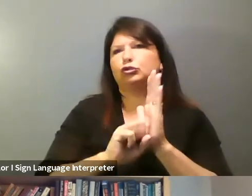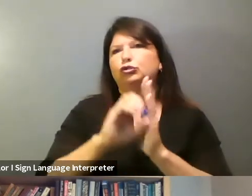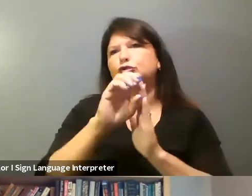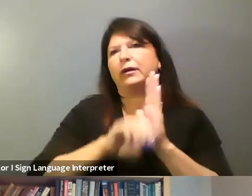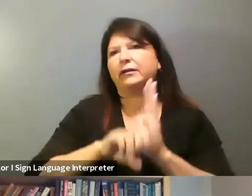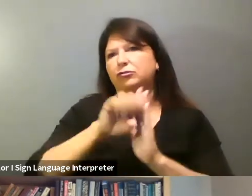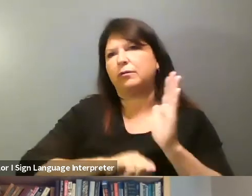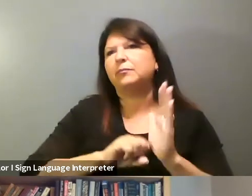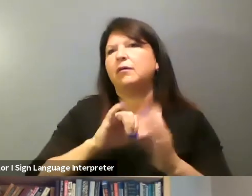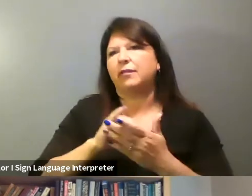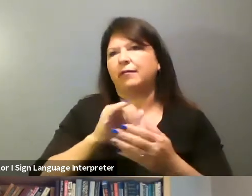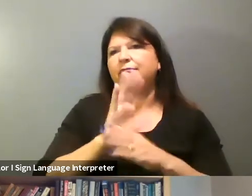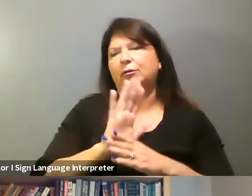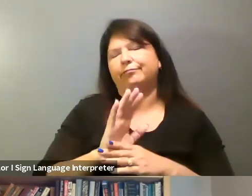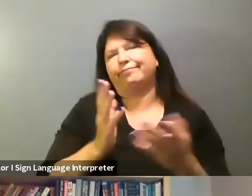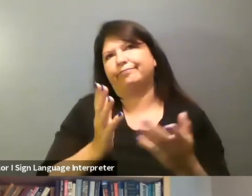to show it to him.